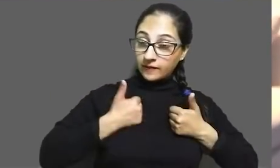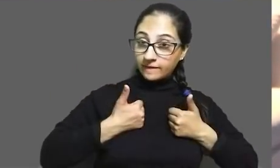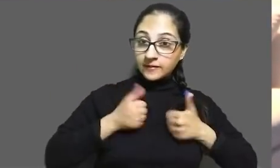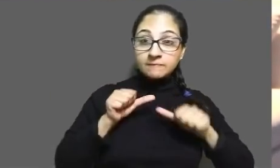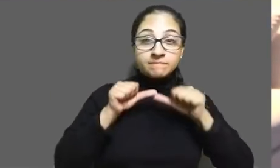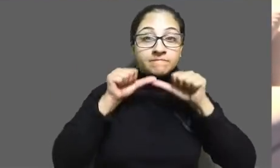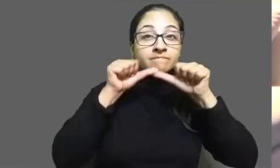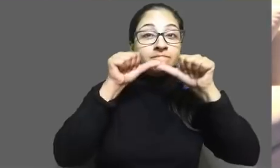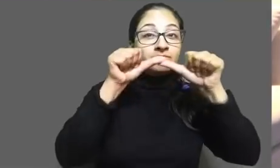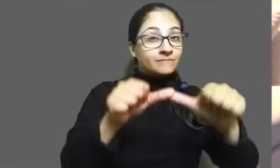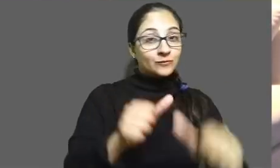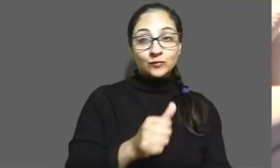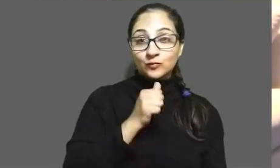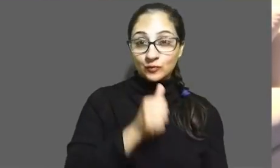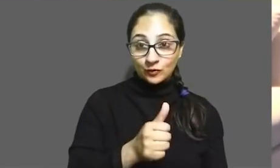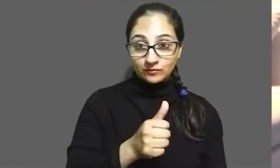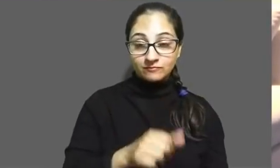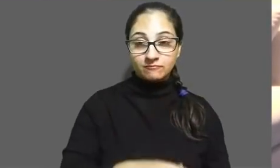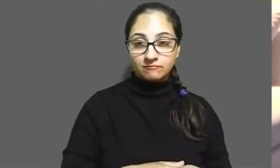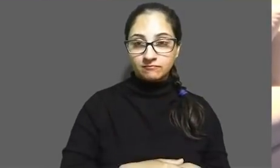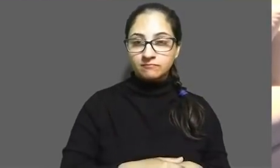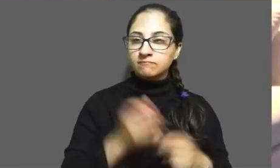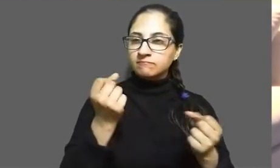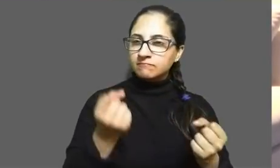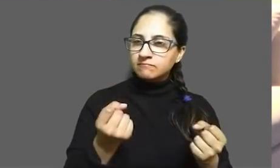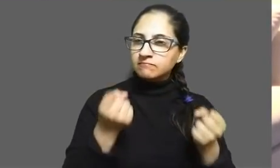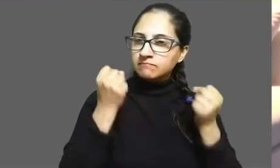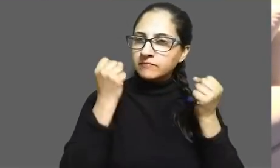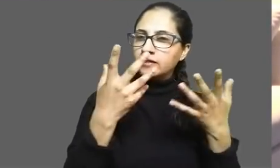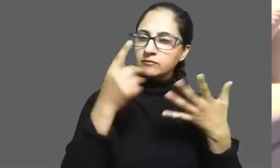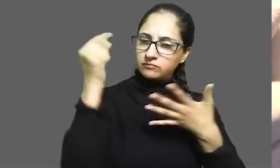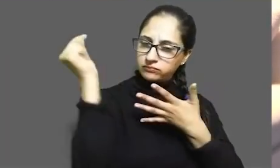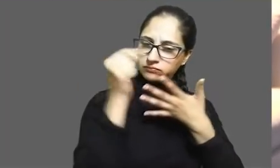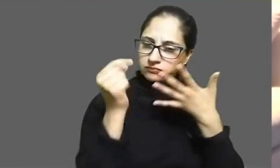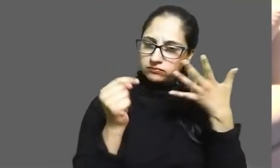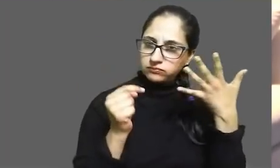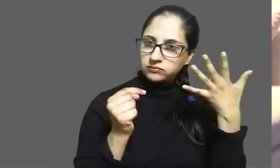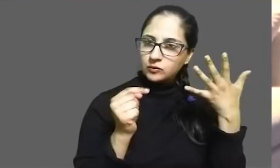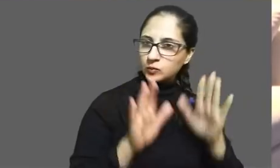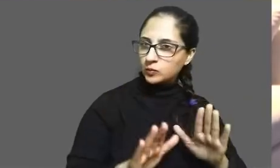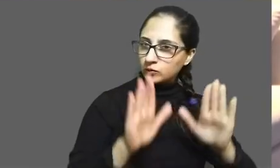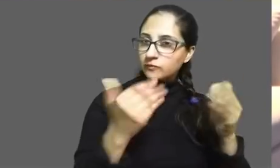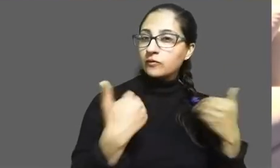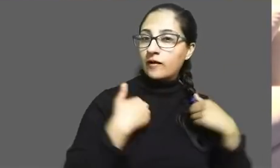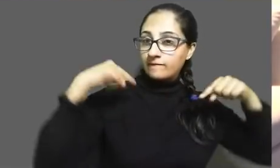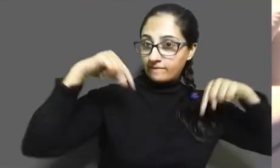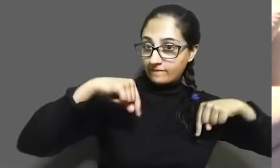and all that it offers is finite. Mm-hmm.